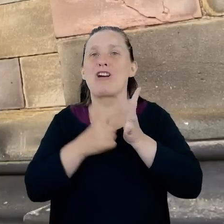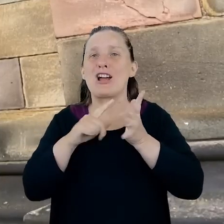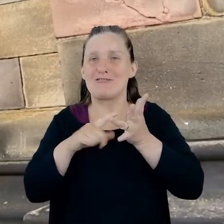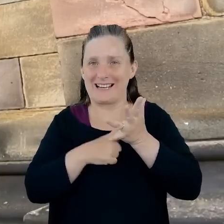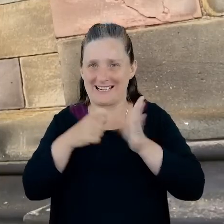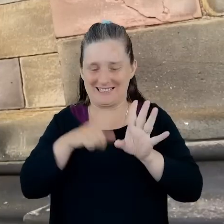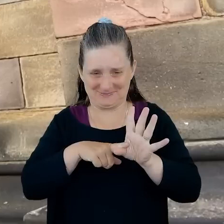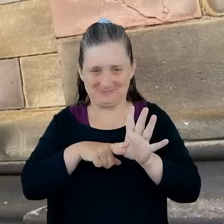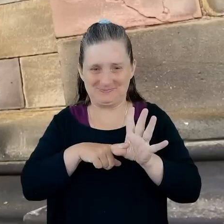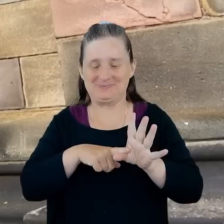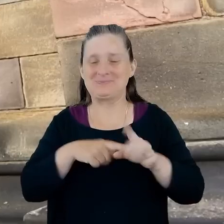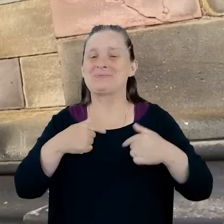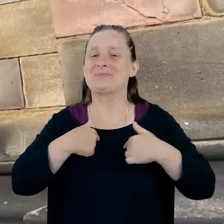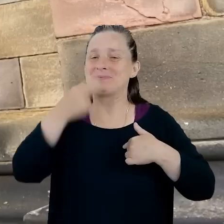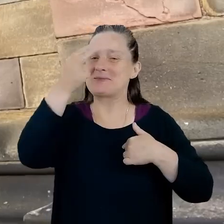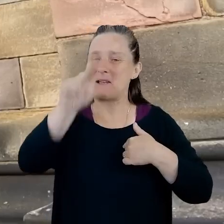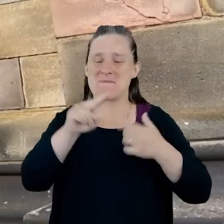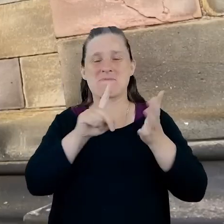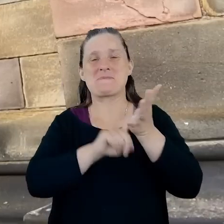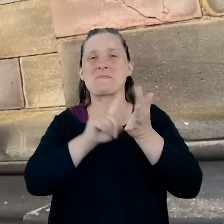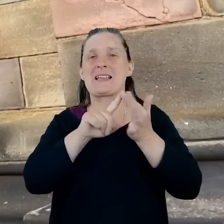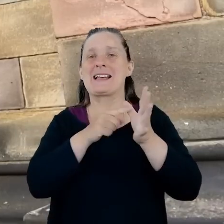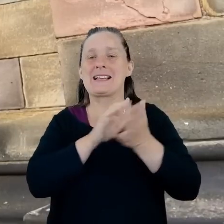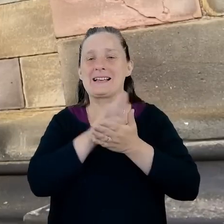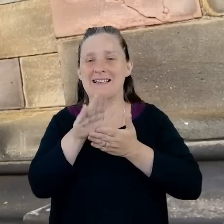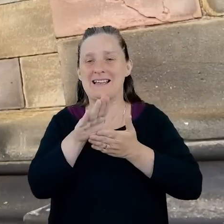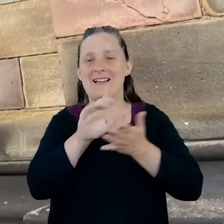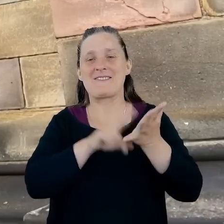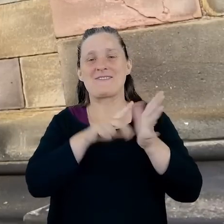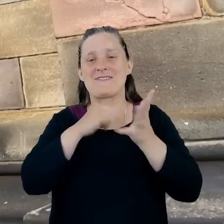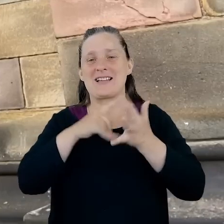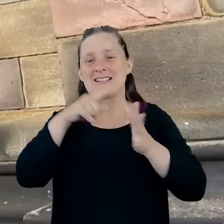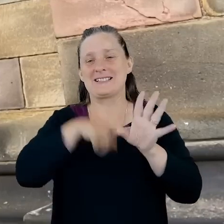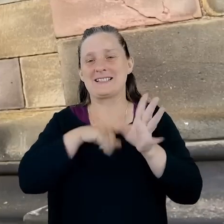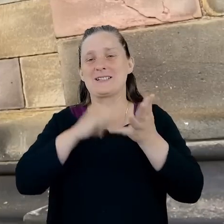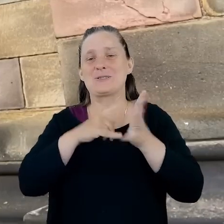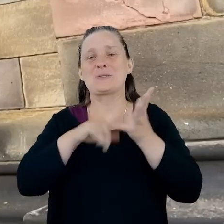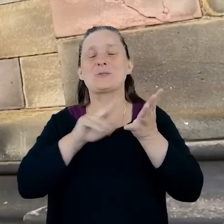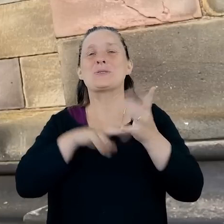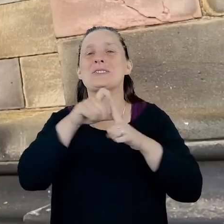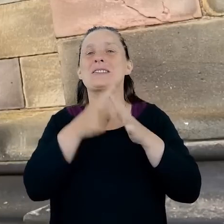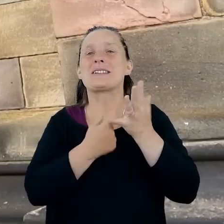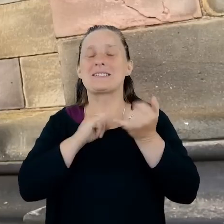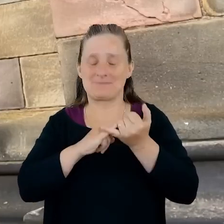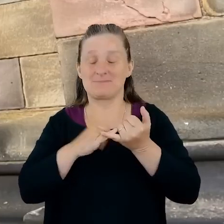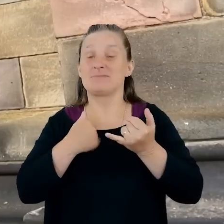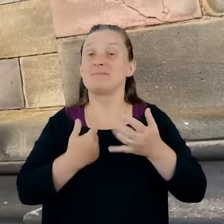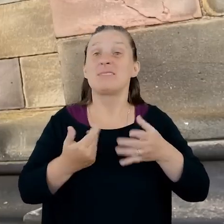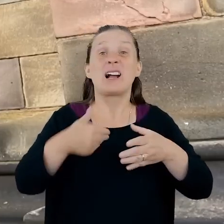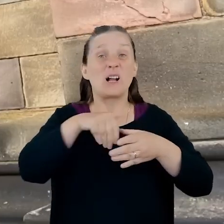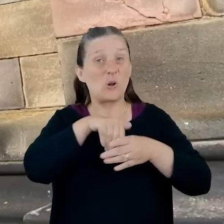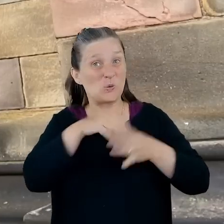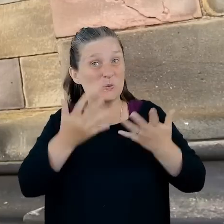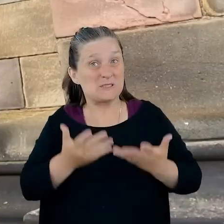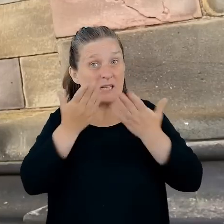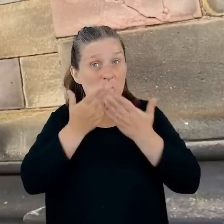Saunders and today's worship involves members of Lancaster Priory's congregations, local community group East Meets West, and staff